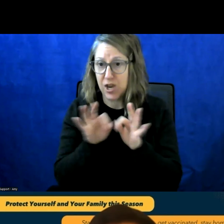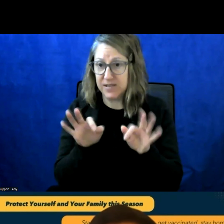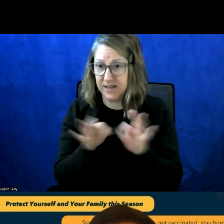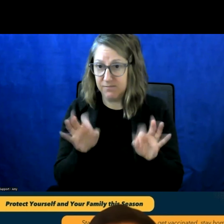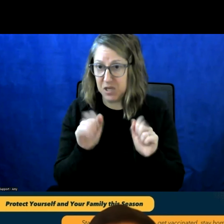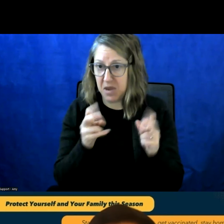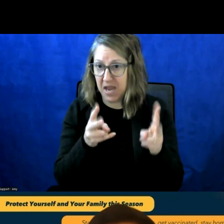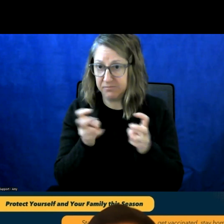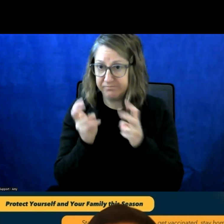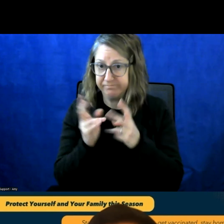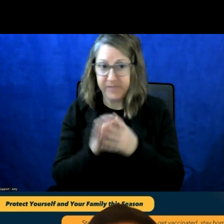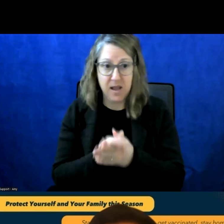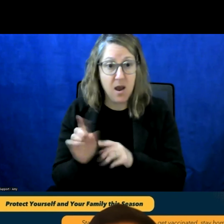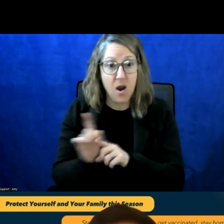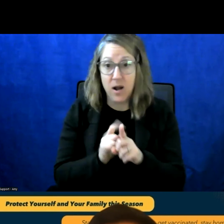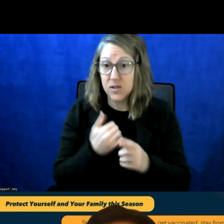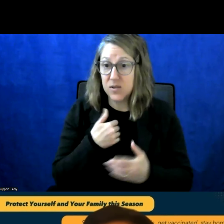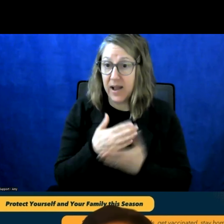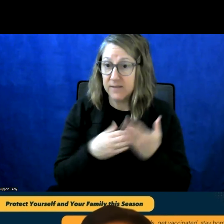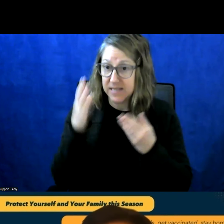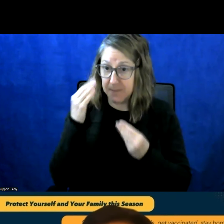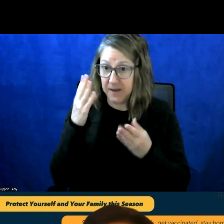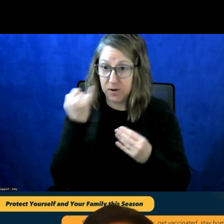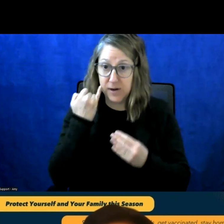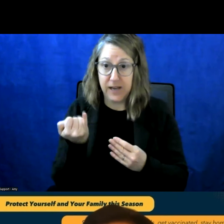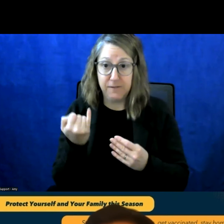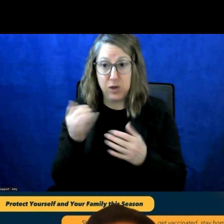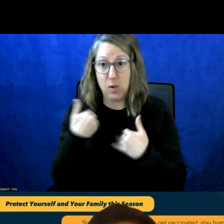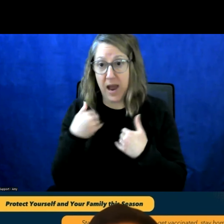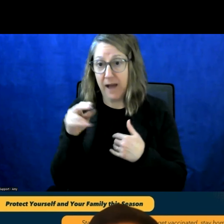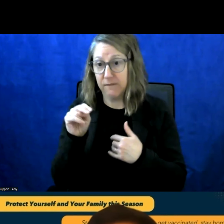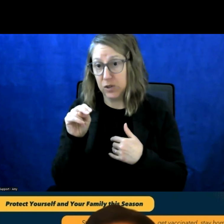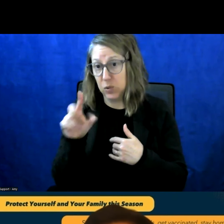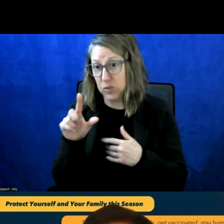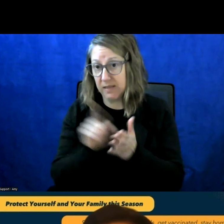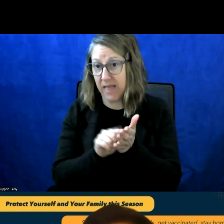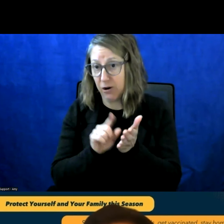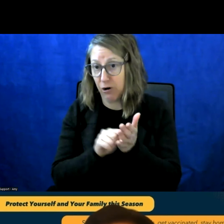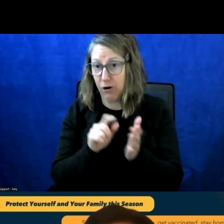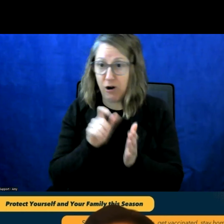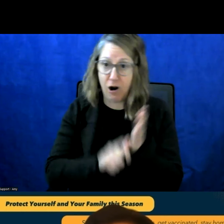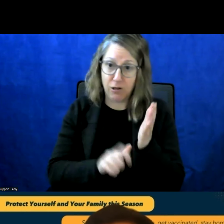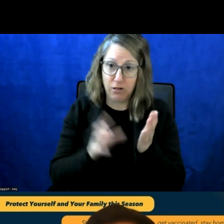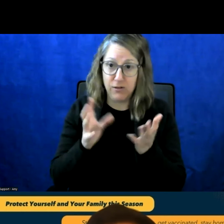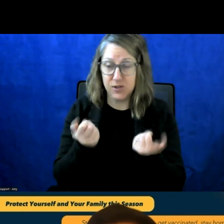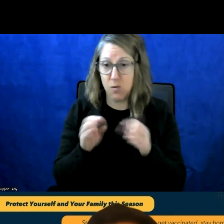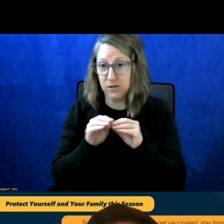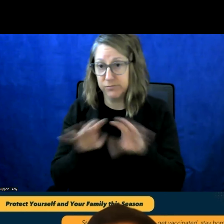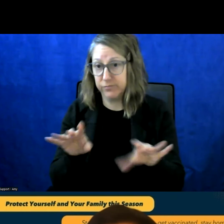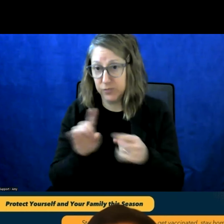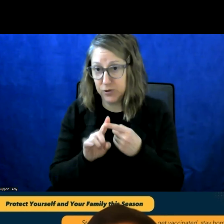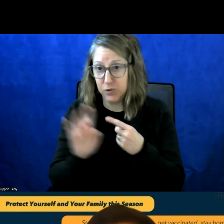also have some information if you send out newsletter articles or resources that you want to be able to send out to those that you